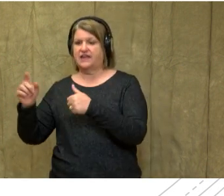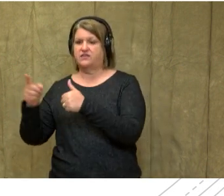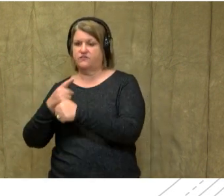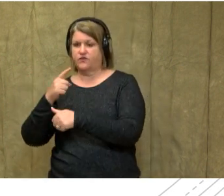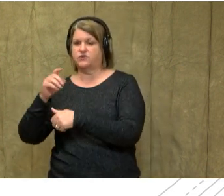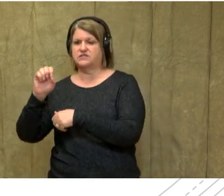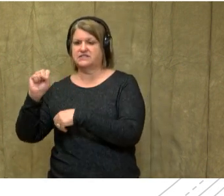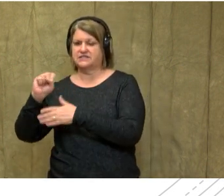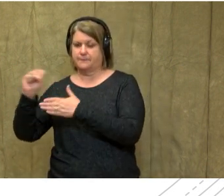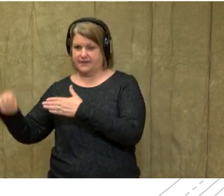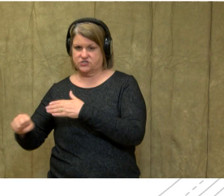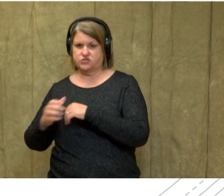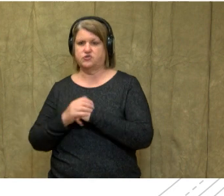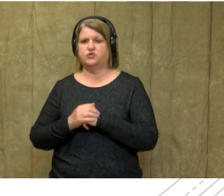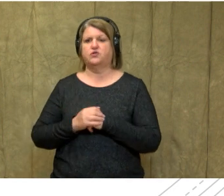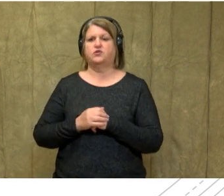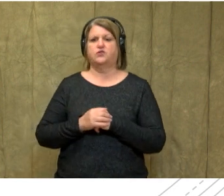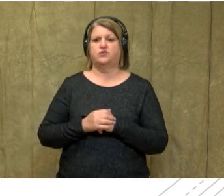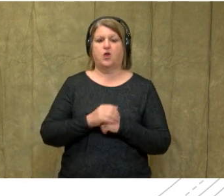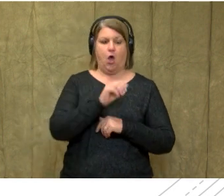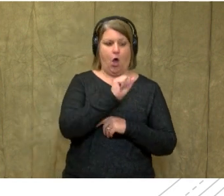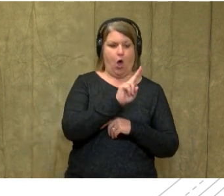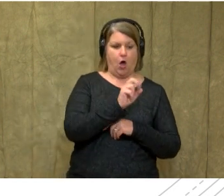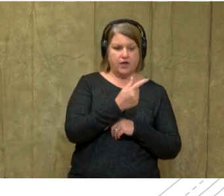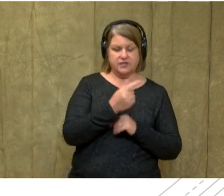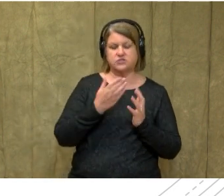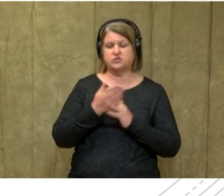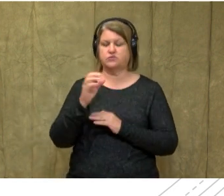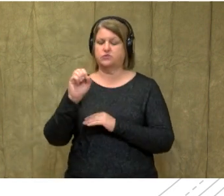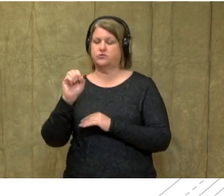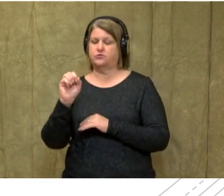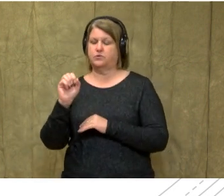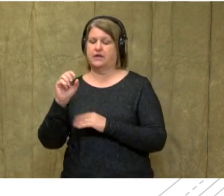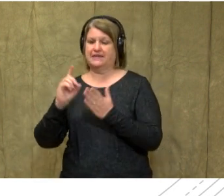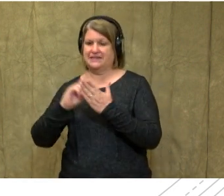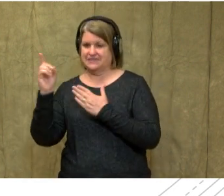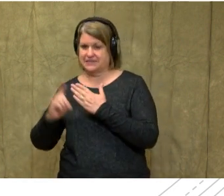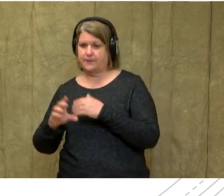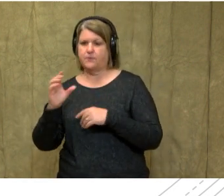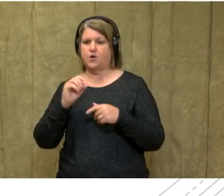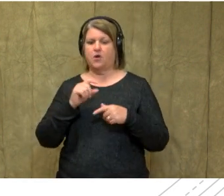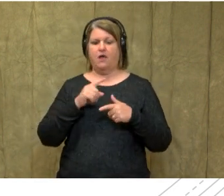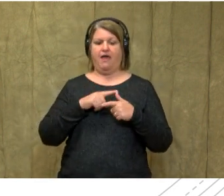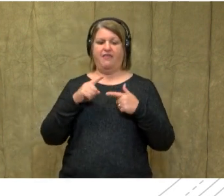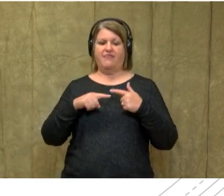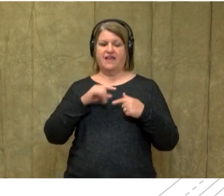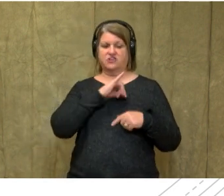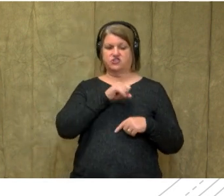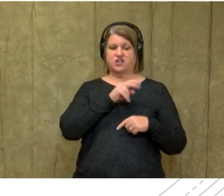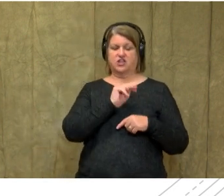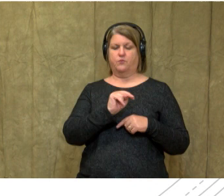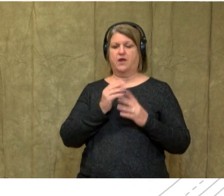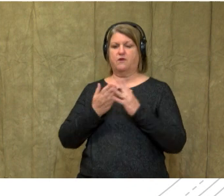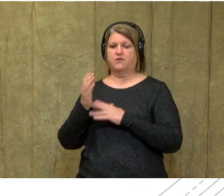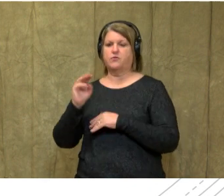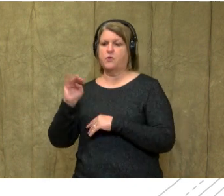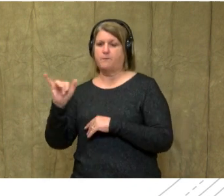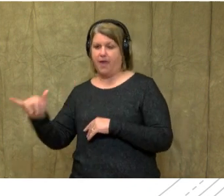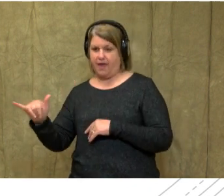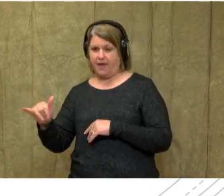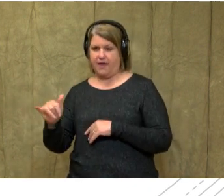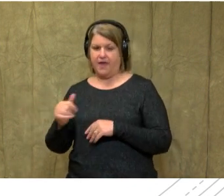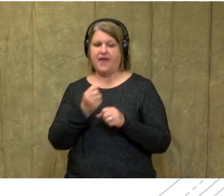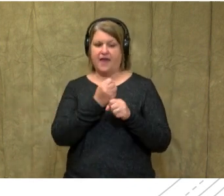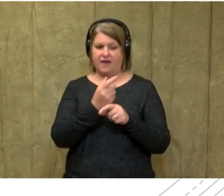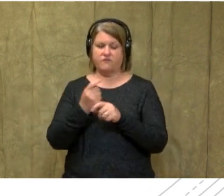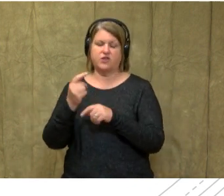August to December, and then we move into a second set of classes from January to May. Every year in high school, you're going to